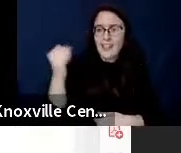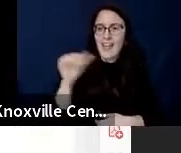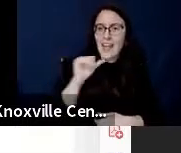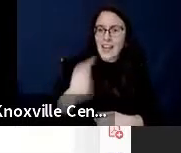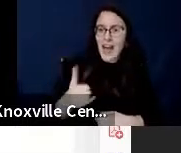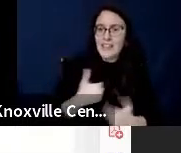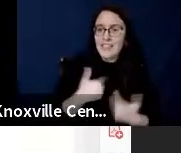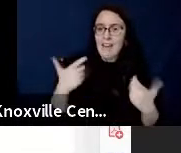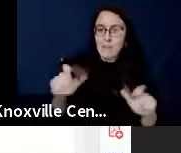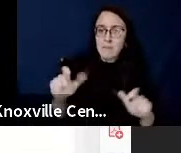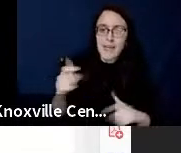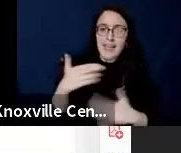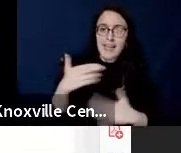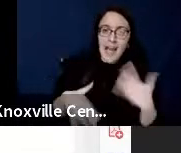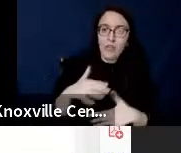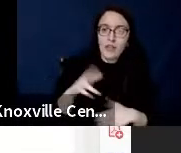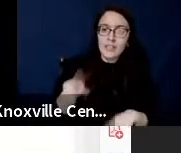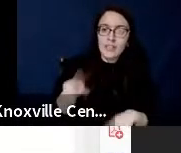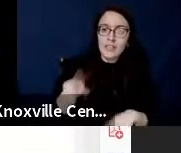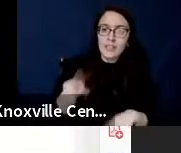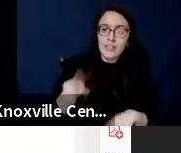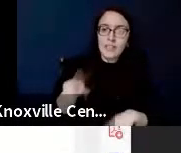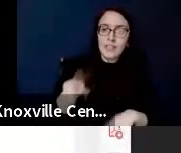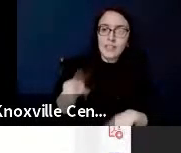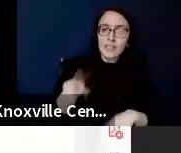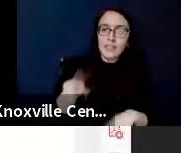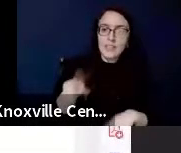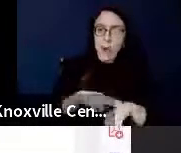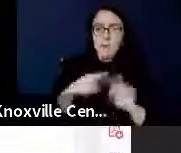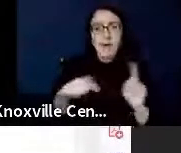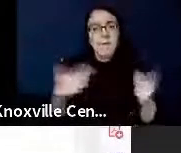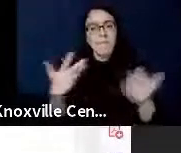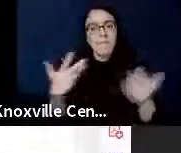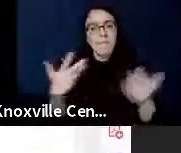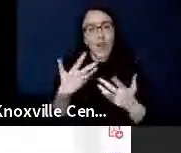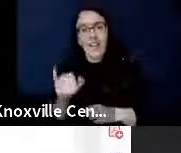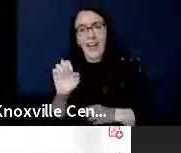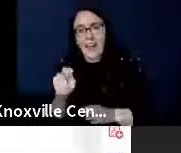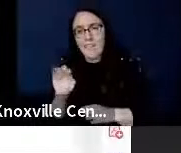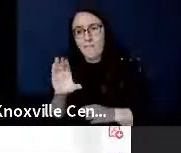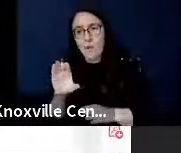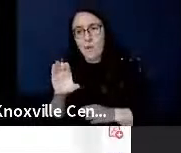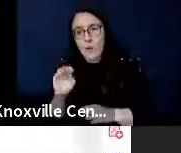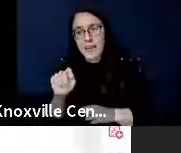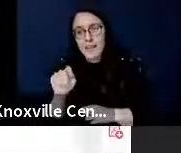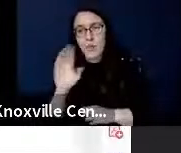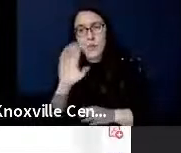gatherings, of course. But I'm afraid that the enforcement would be pretty difficult.